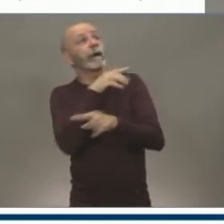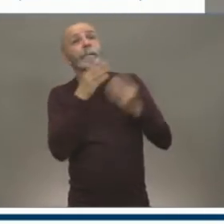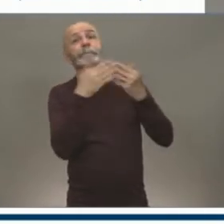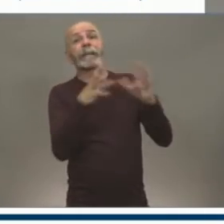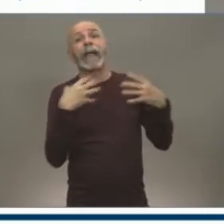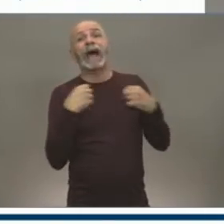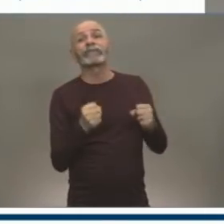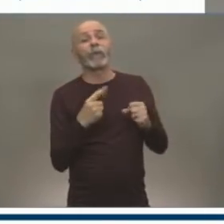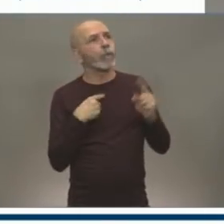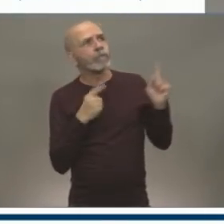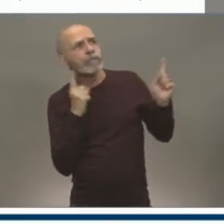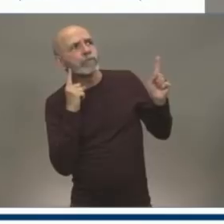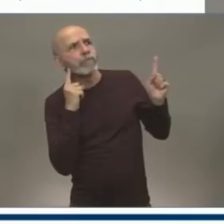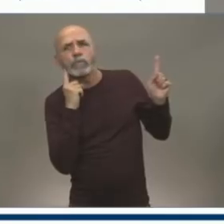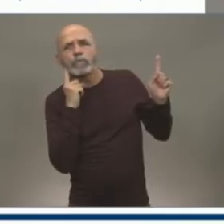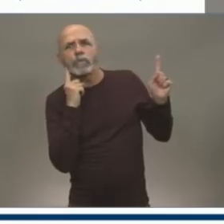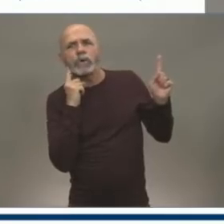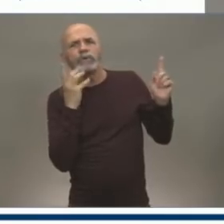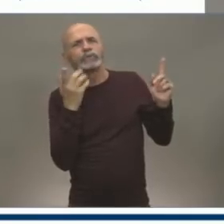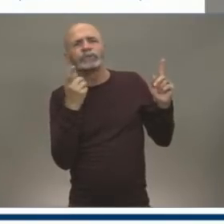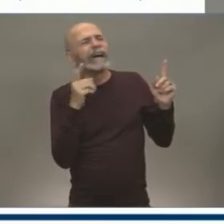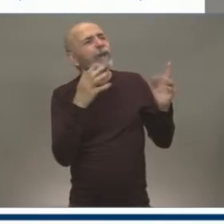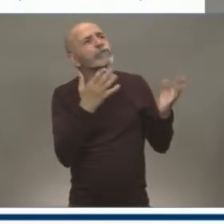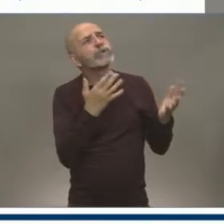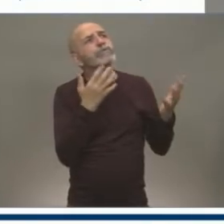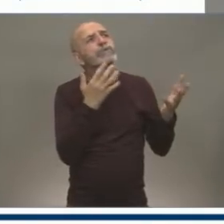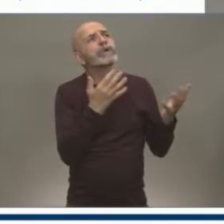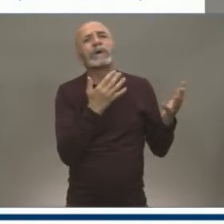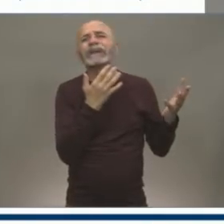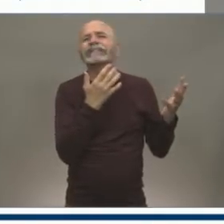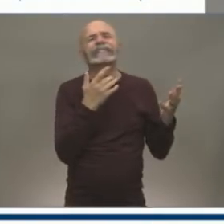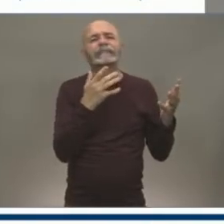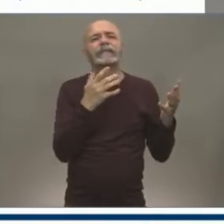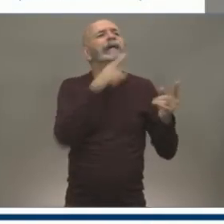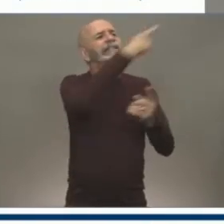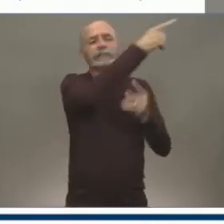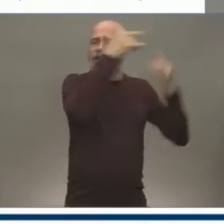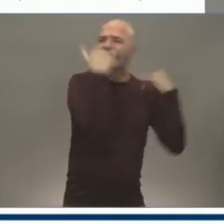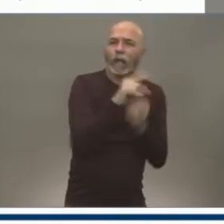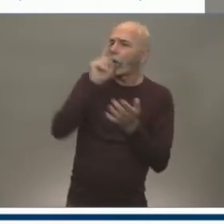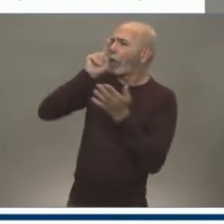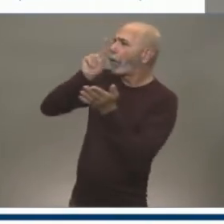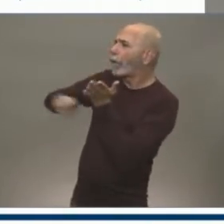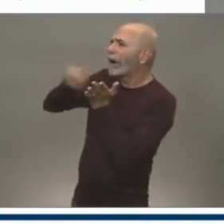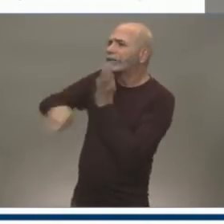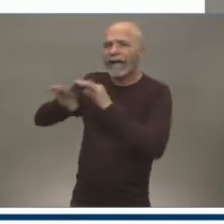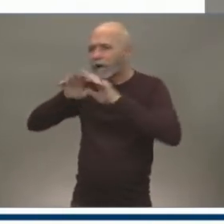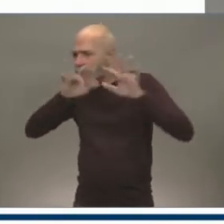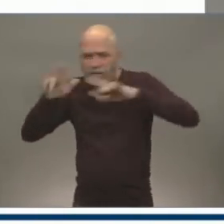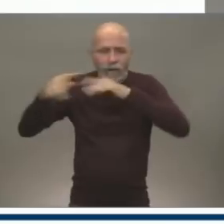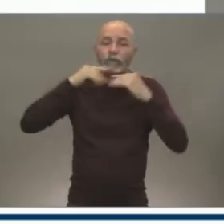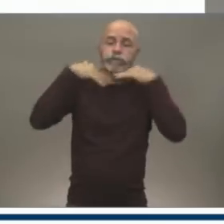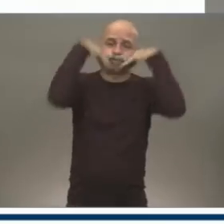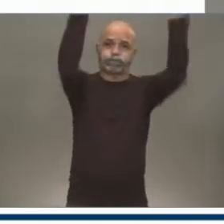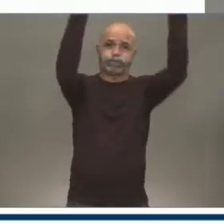why we are getting to people as quickly as we can, but the volume of work is immense. And I do want to